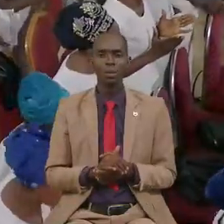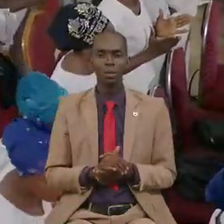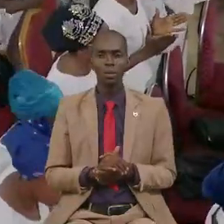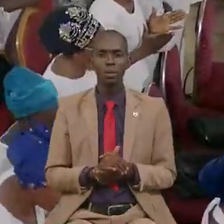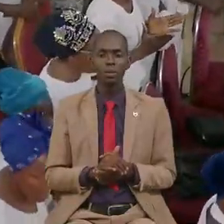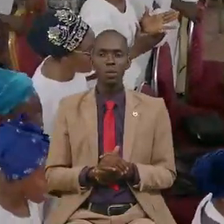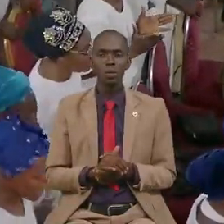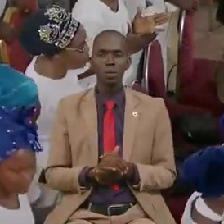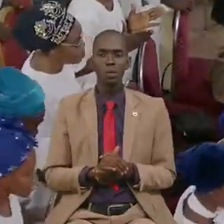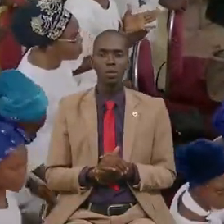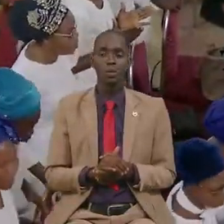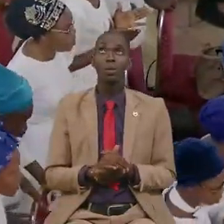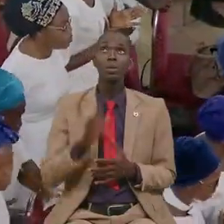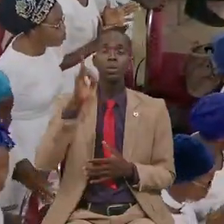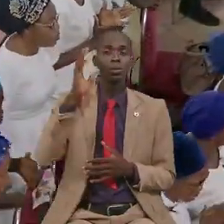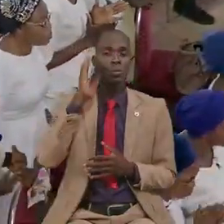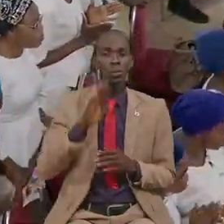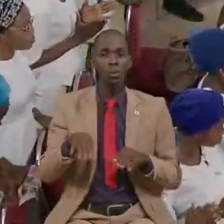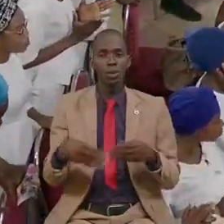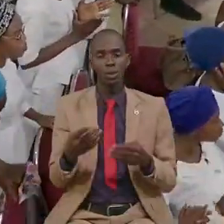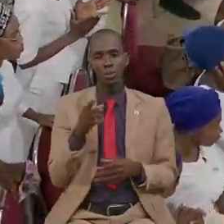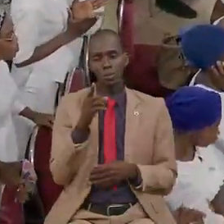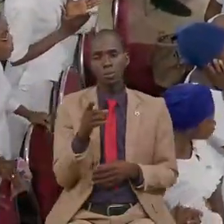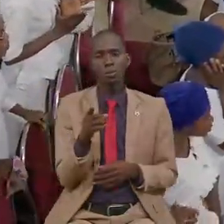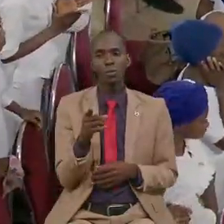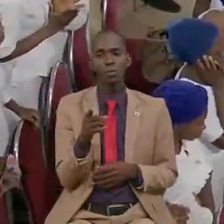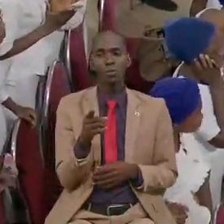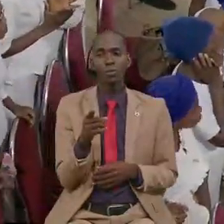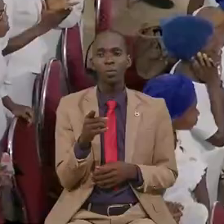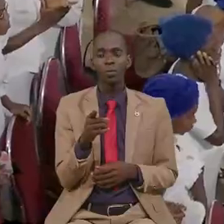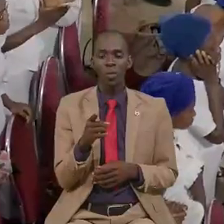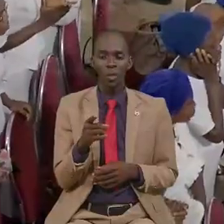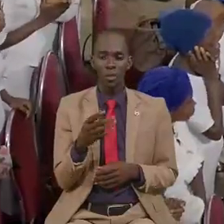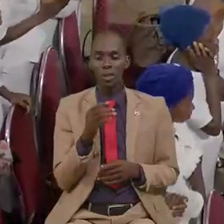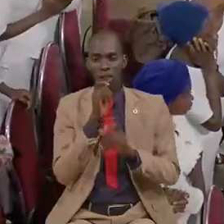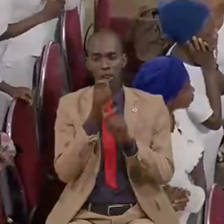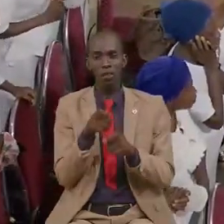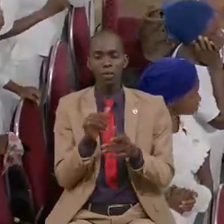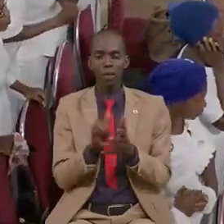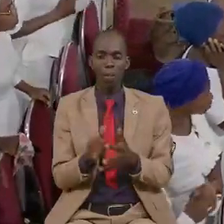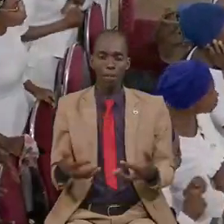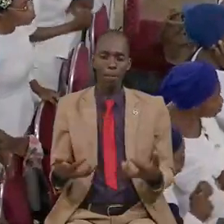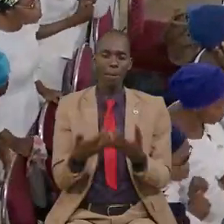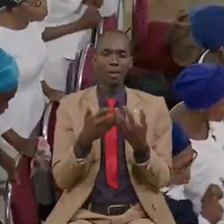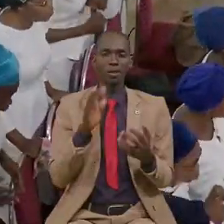He'll give you gifts that match your calling.